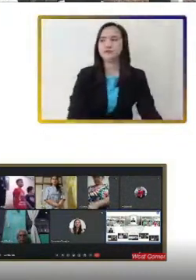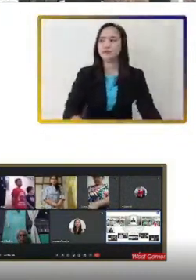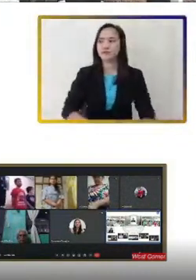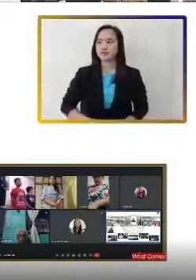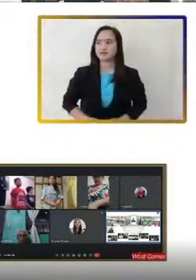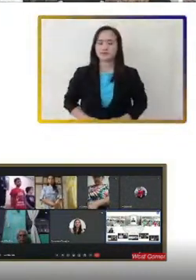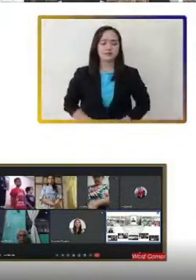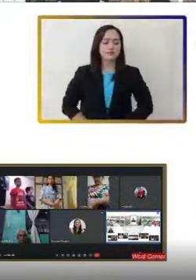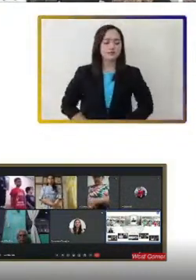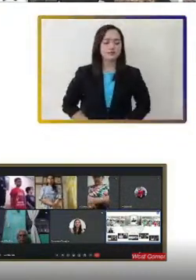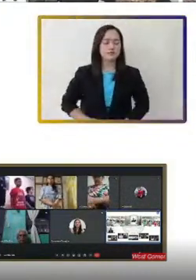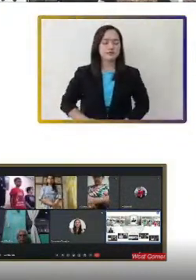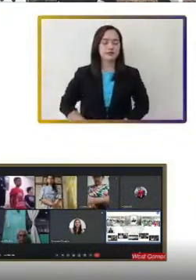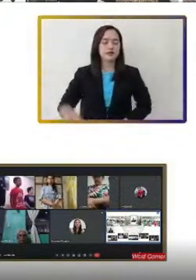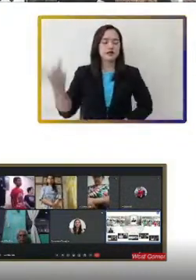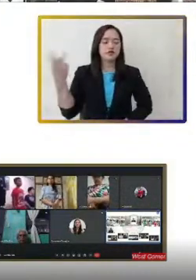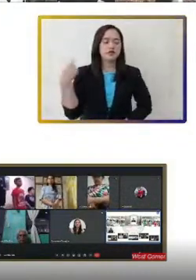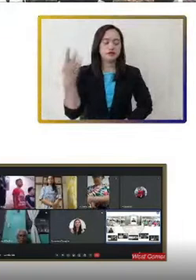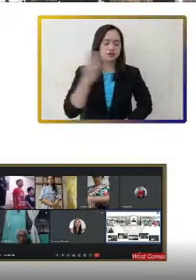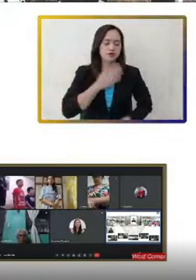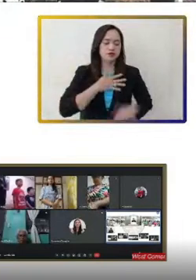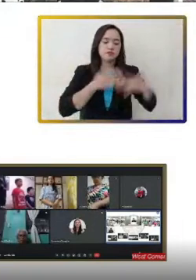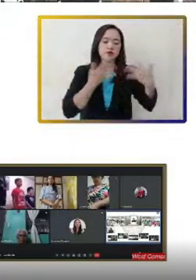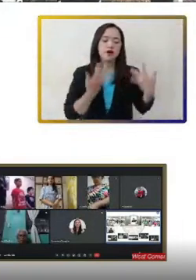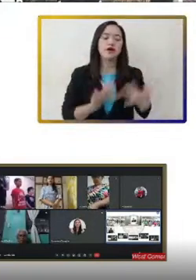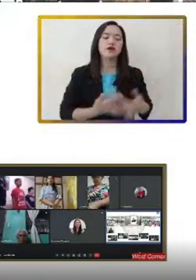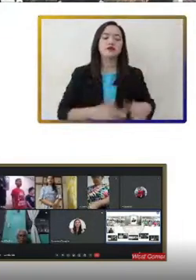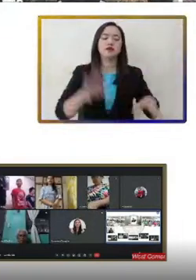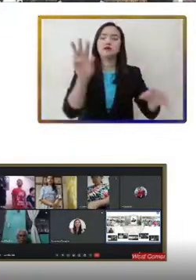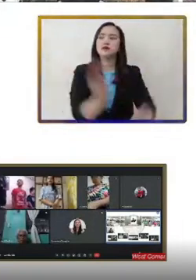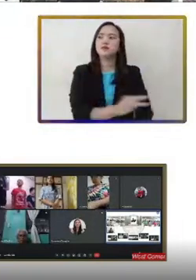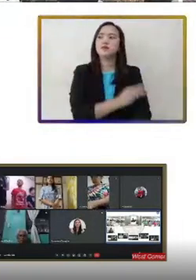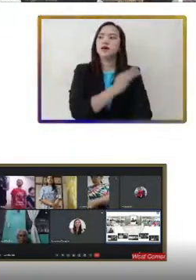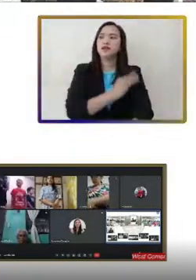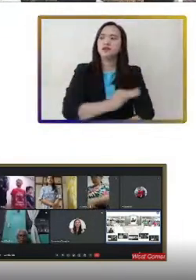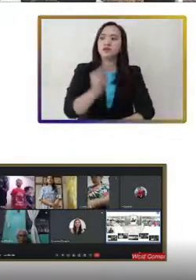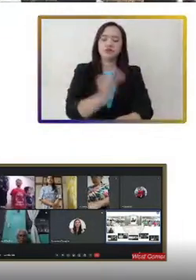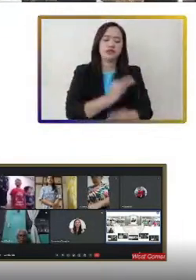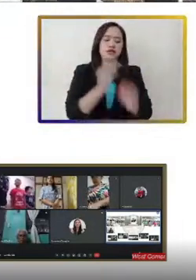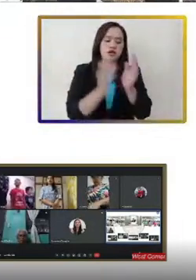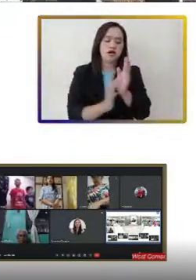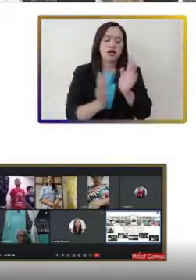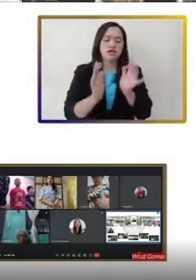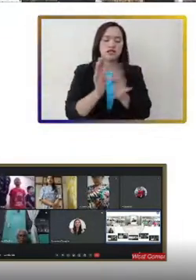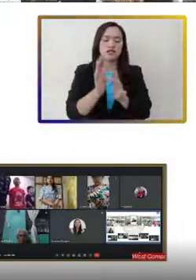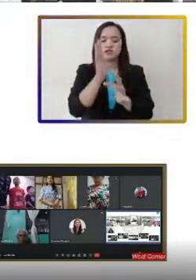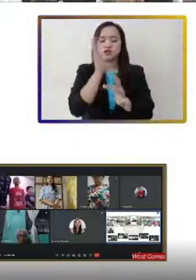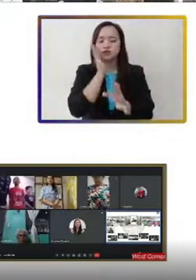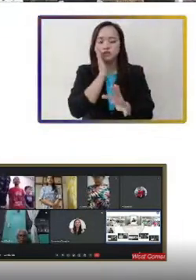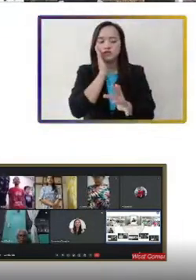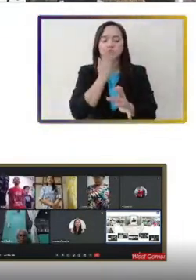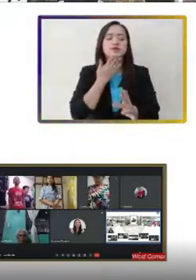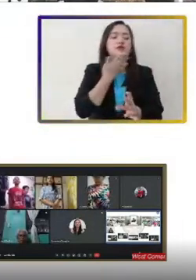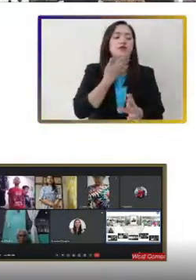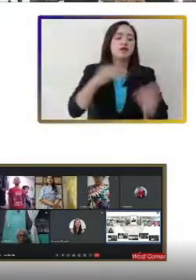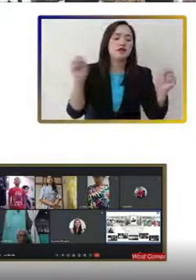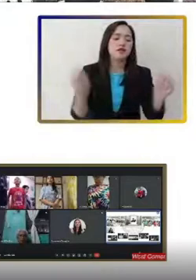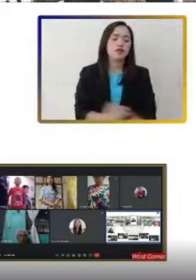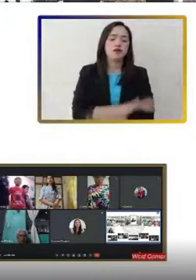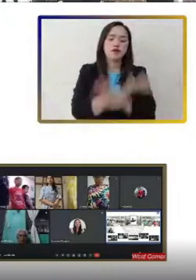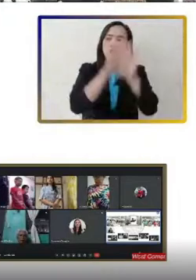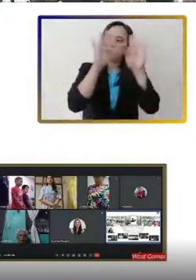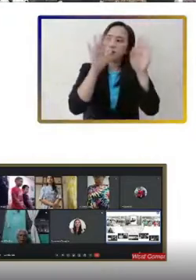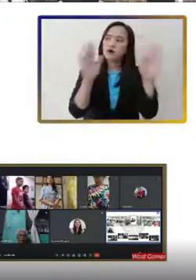Amen. On the first stanza, I already sing. There's within my heart a melody. Jesus is more sweet